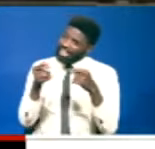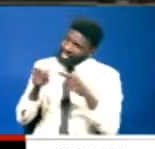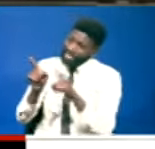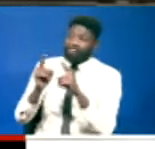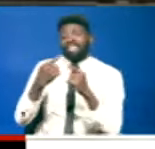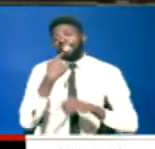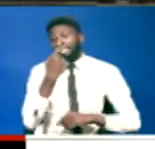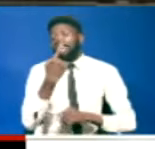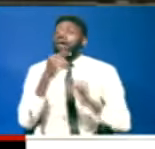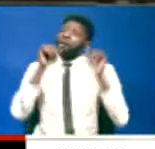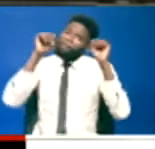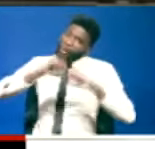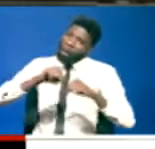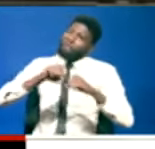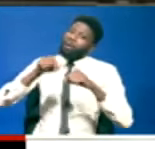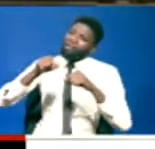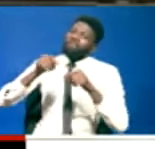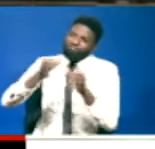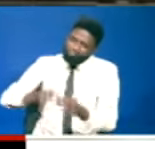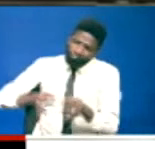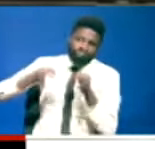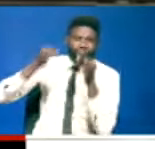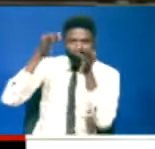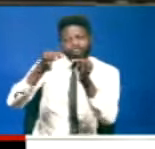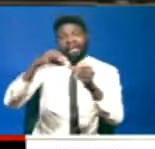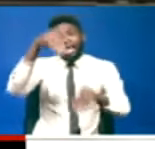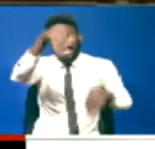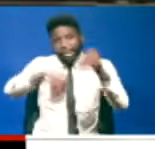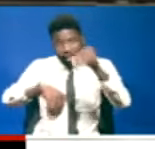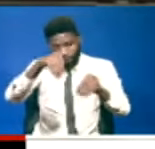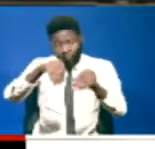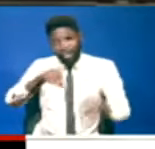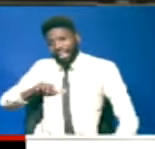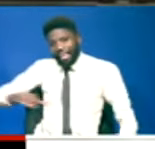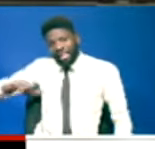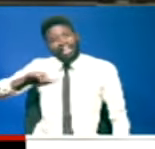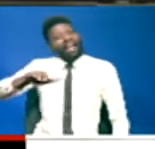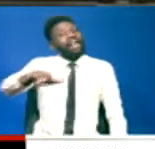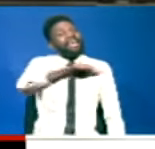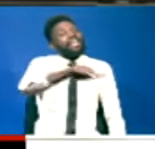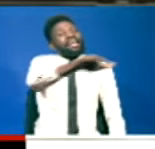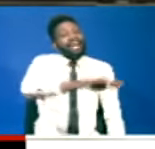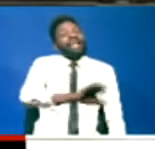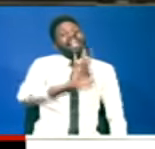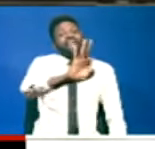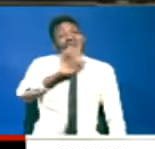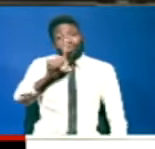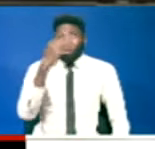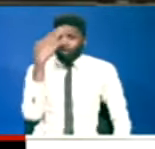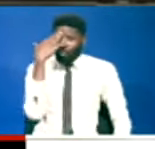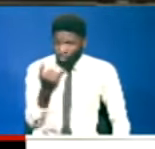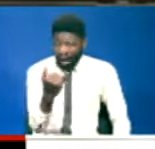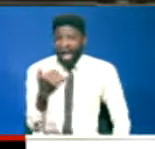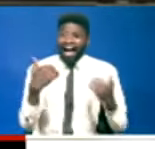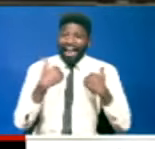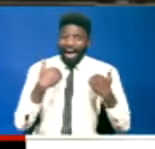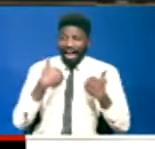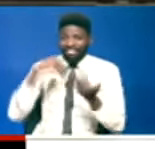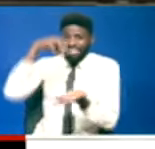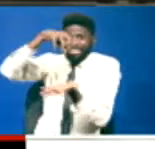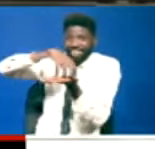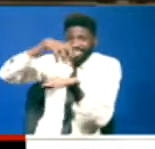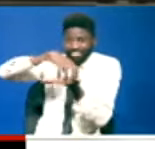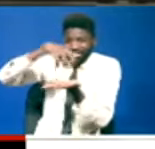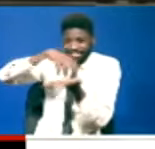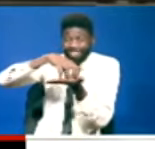to postpone elections in 31 areas affected by nomination disputes pending in the High